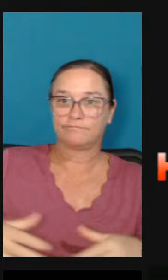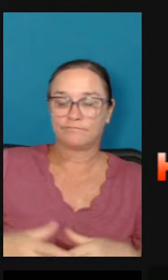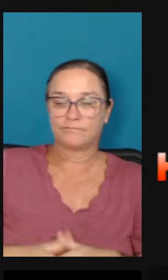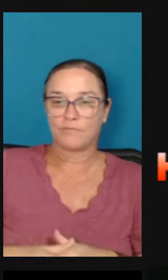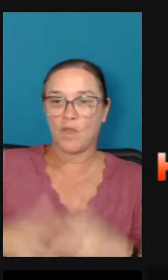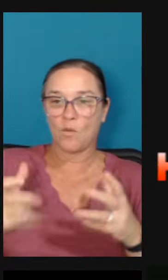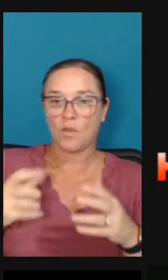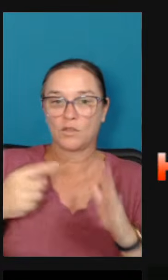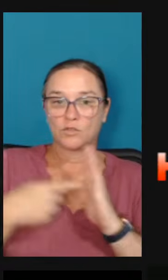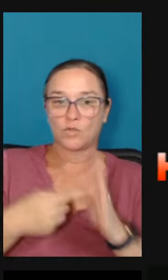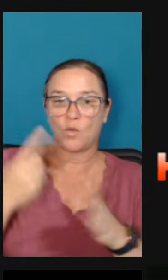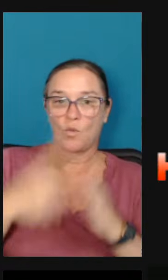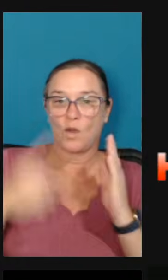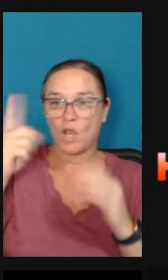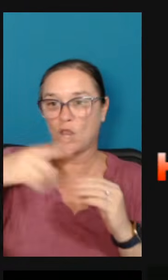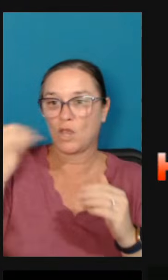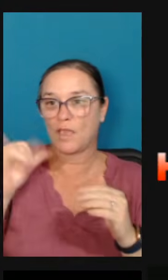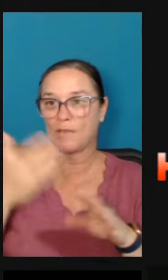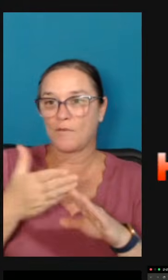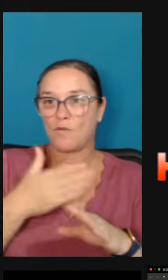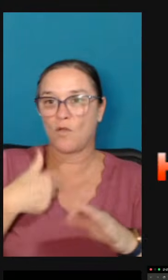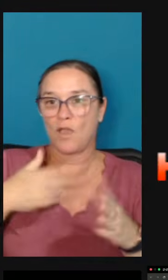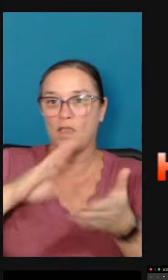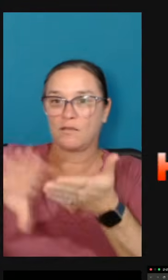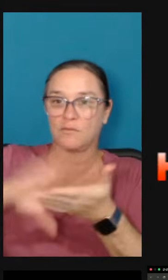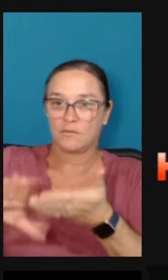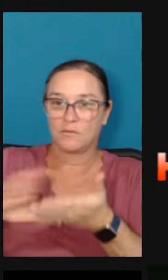I brushed it all off.